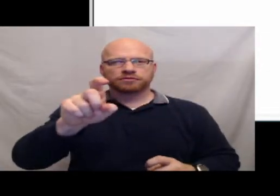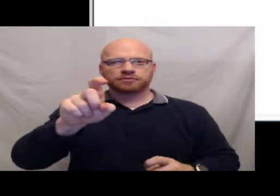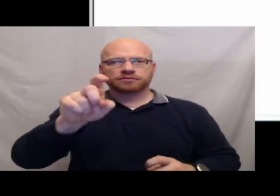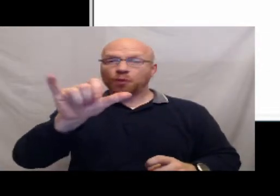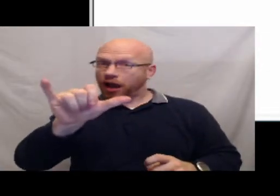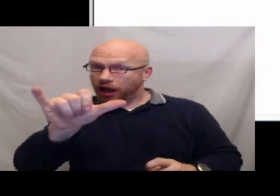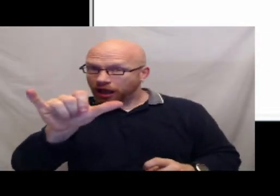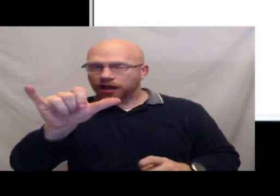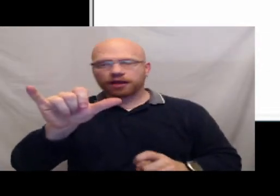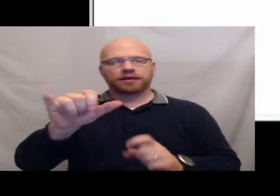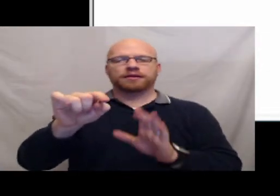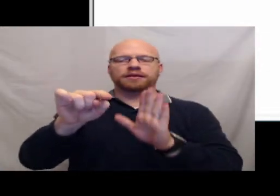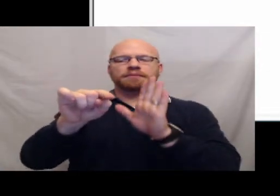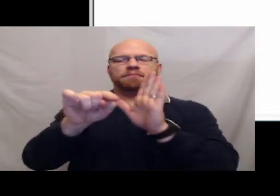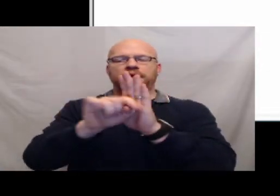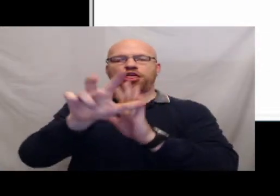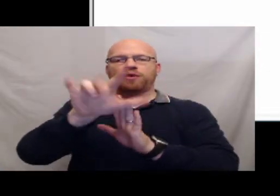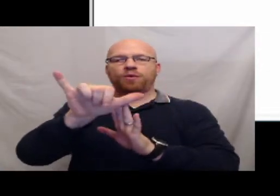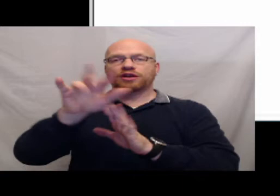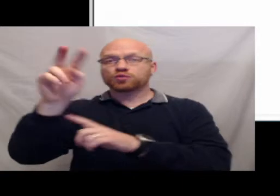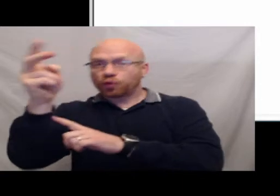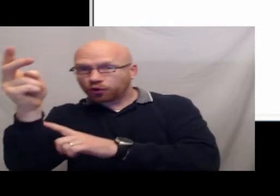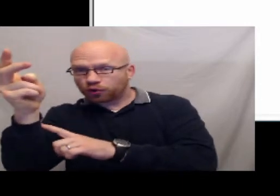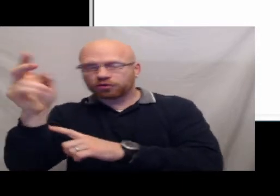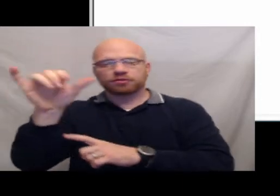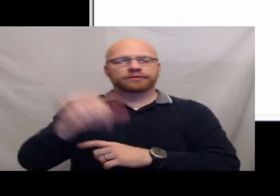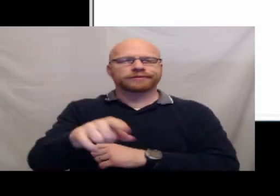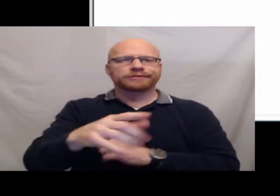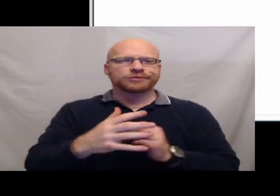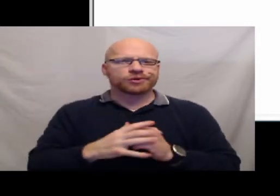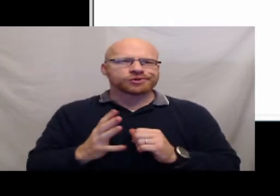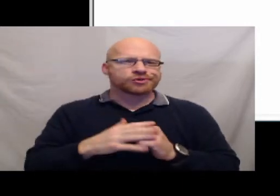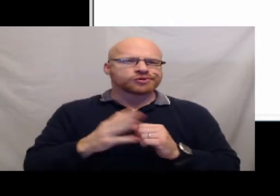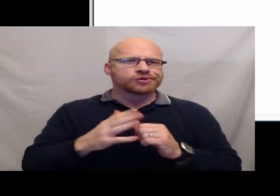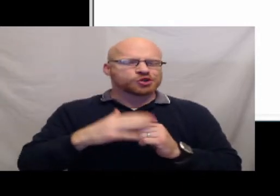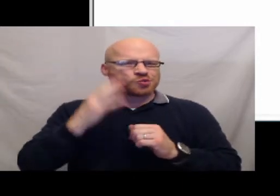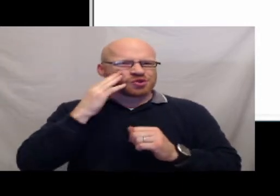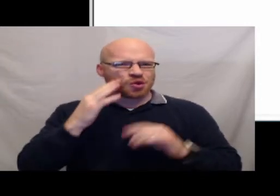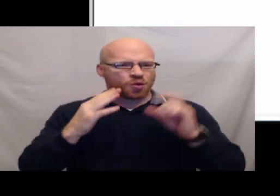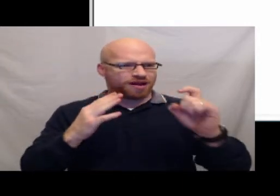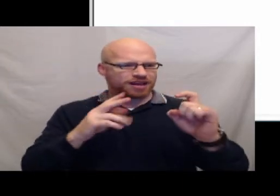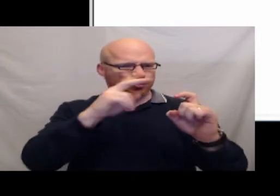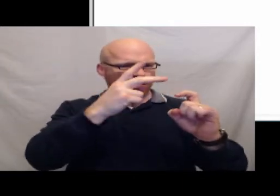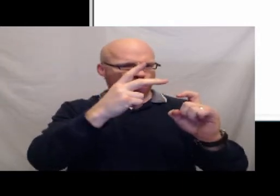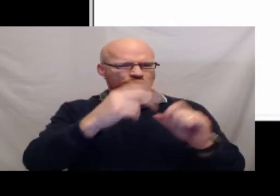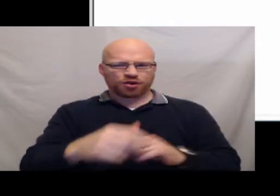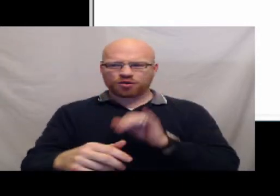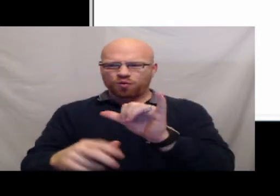So x squared minus 2xy minus 3y squared.